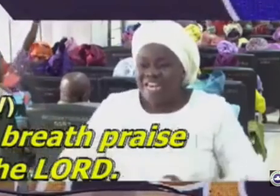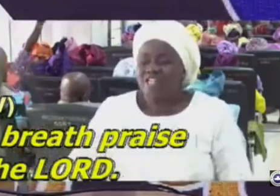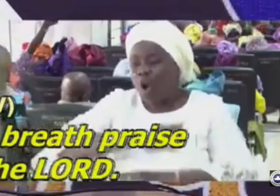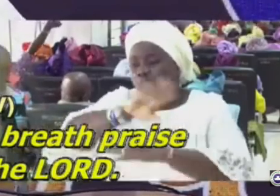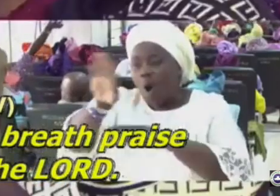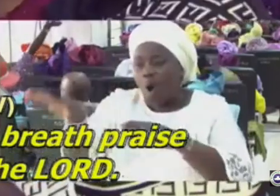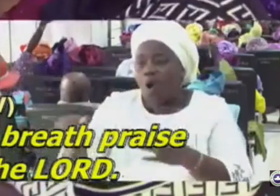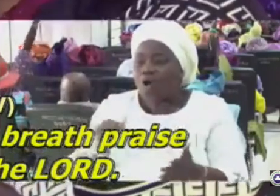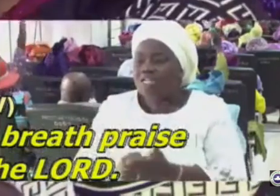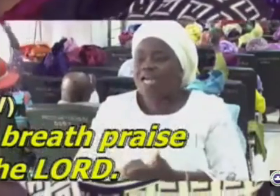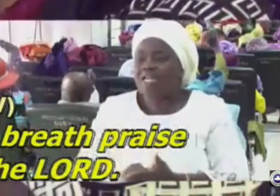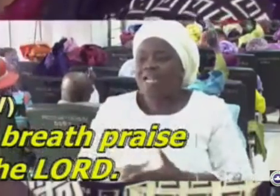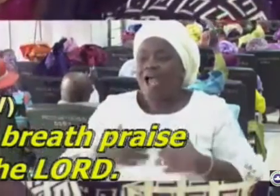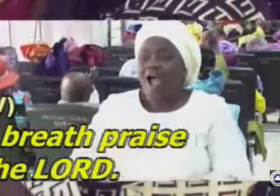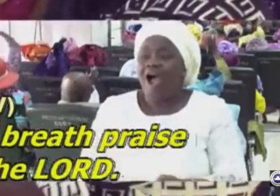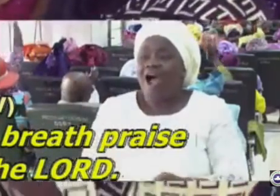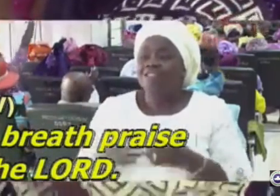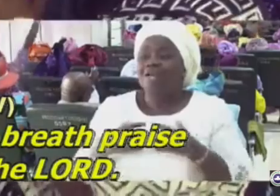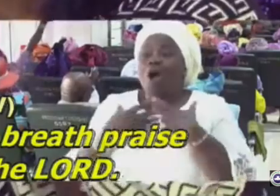Lord.